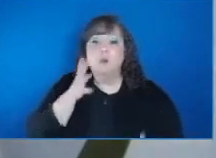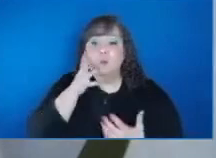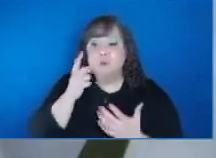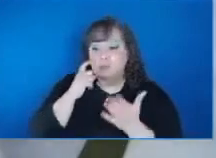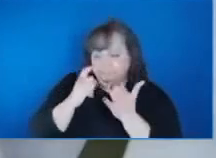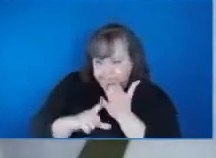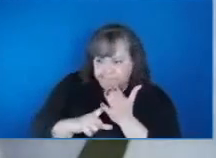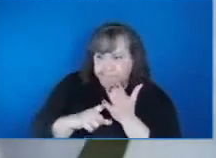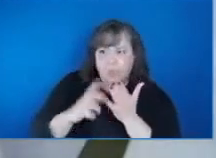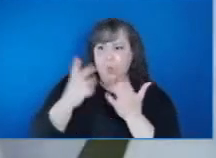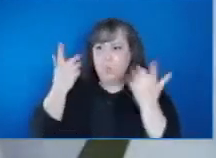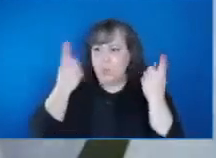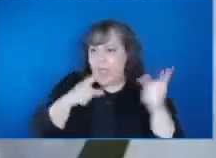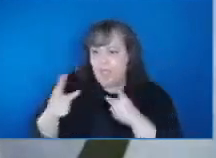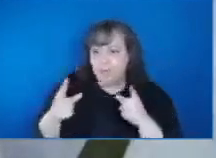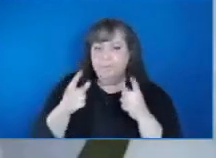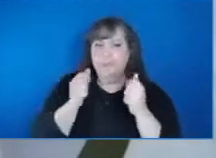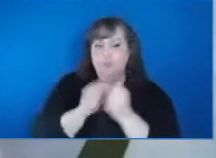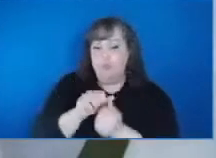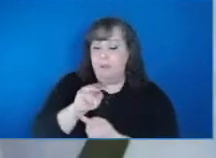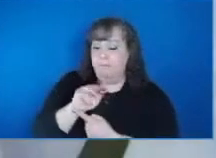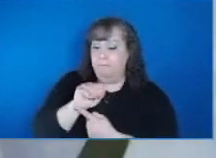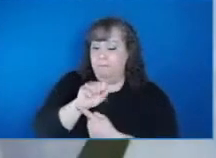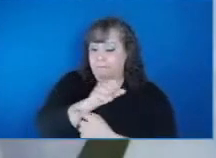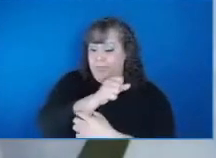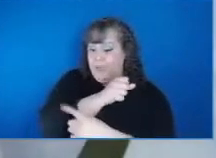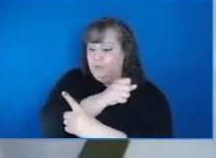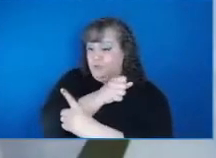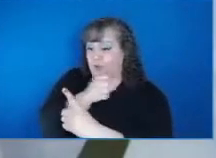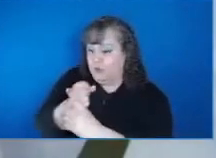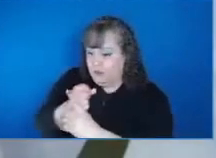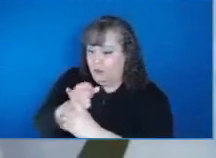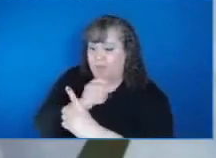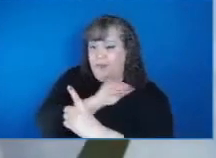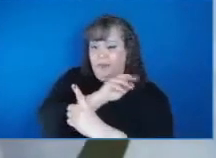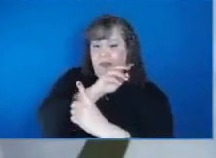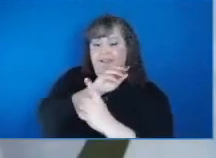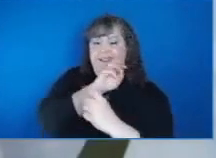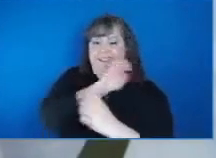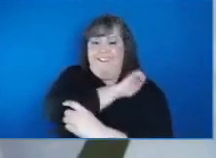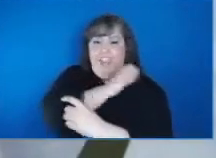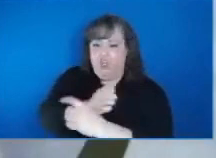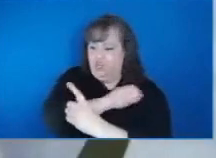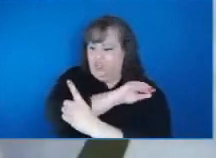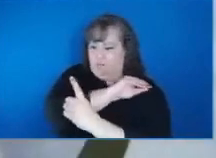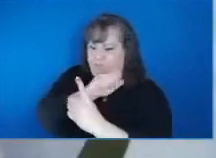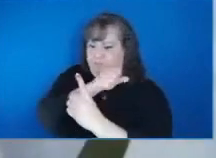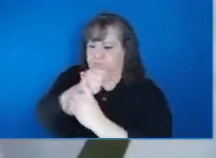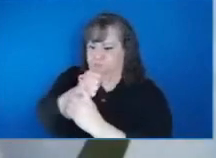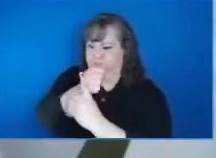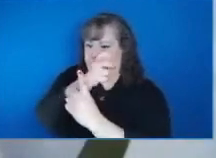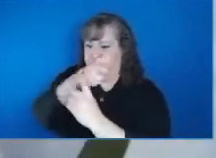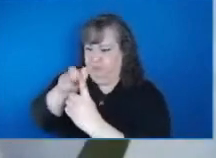energy transfer from the CTB to Shane. Shane will be perfectly stable.